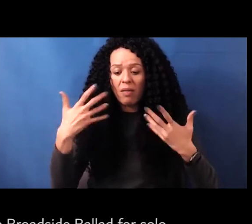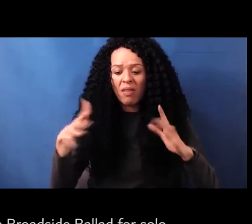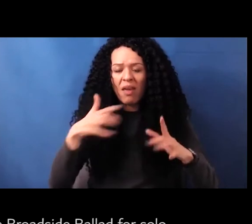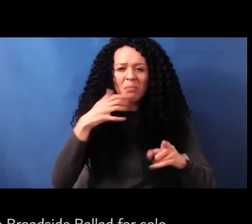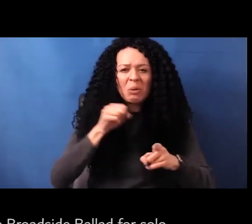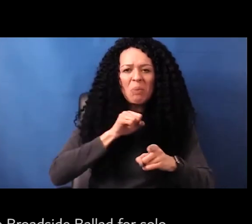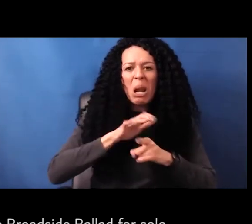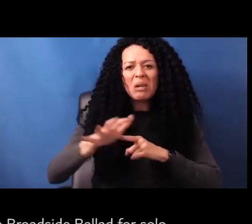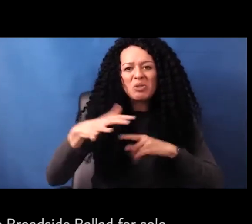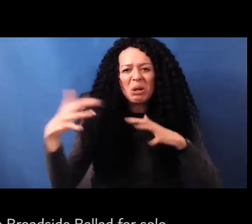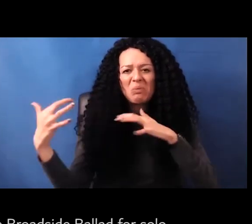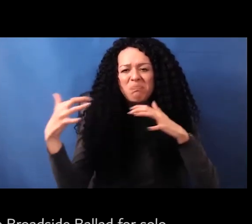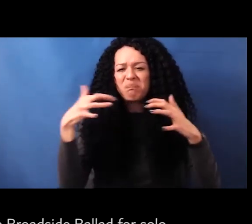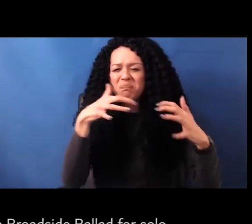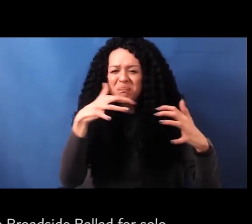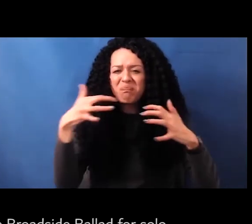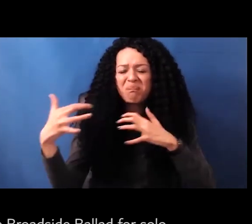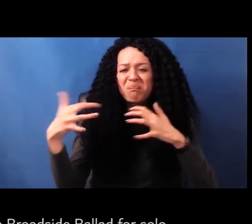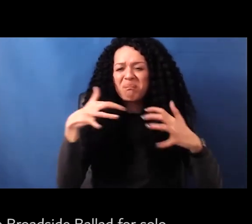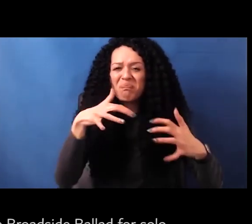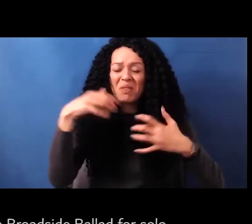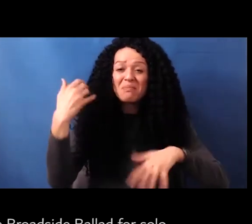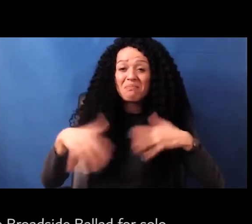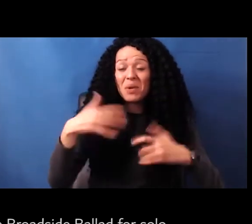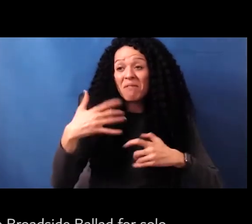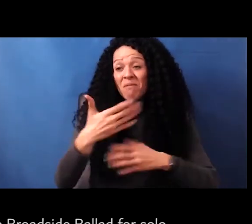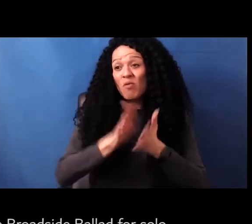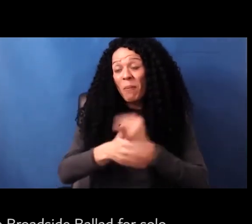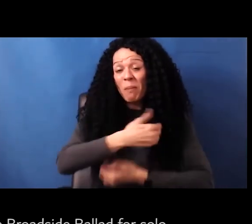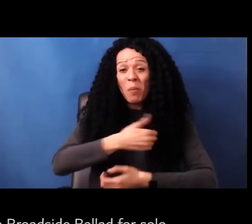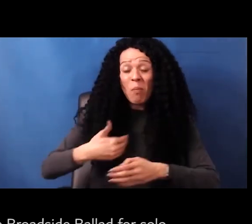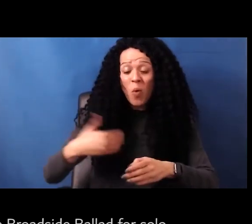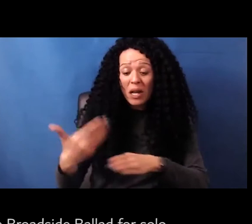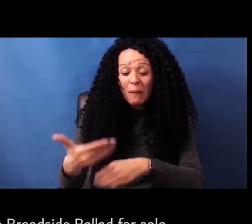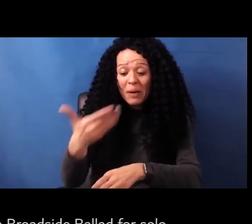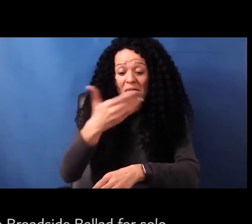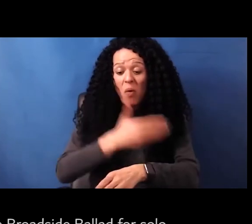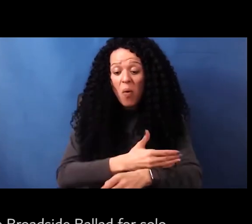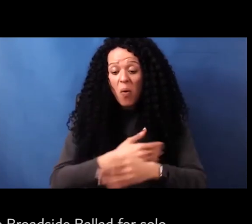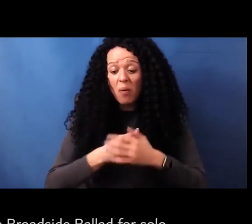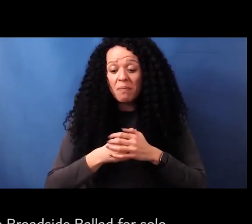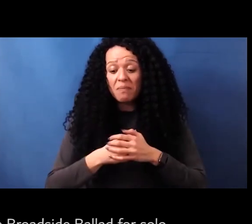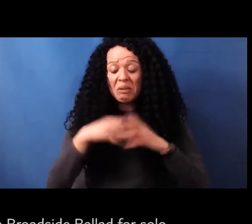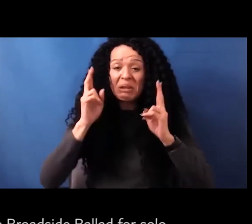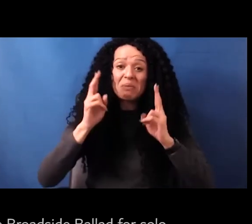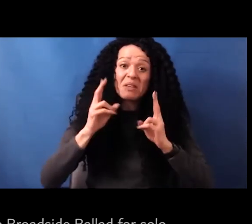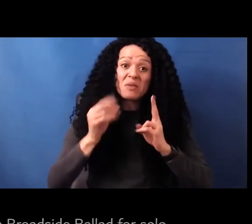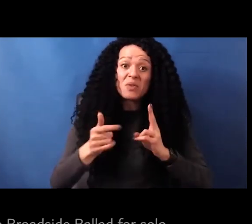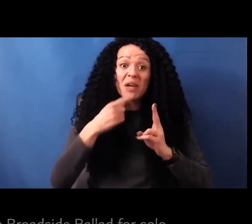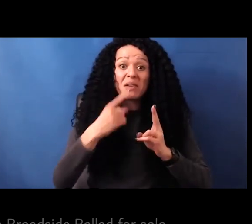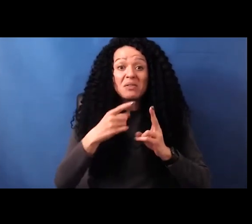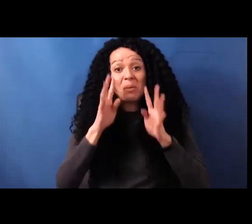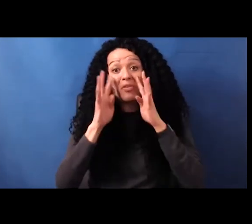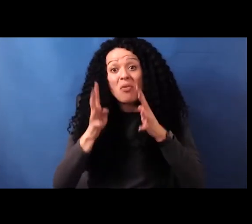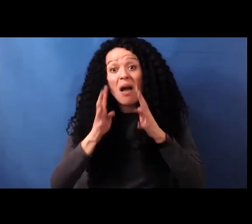shore, there'd been bloodshed and strife from the morning before, some